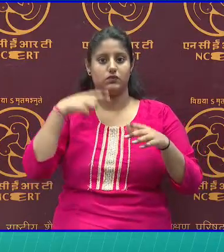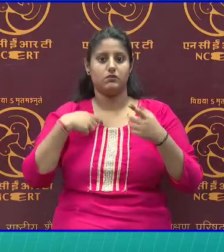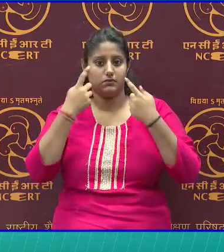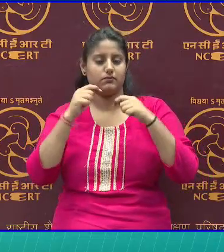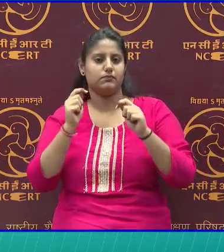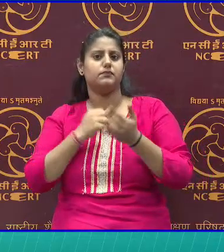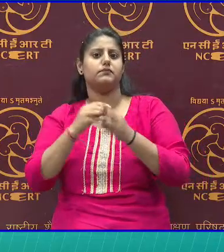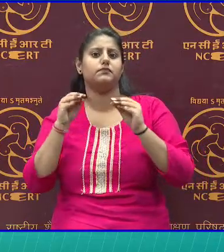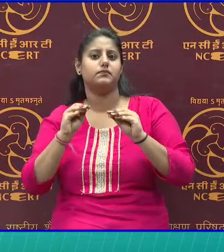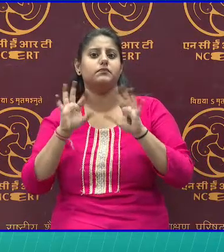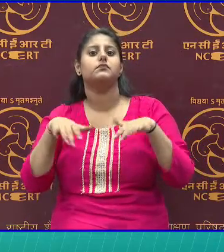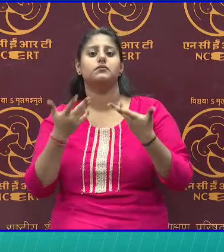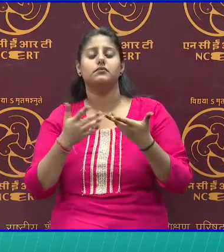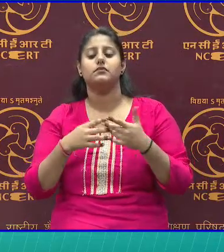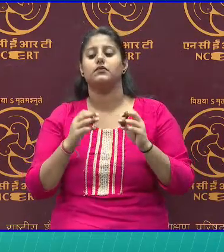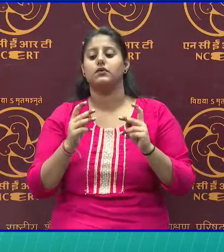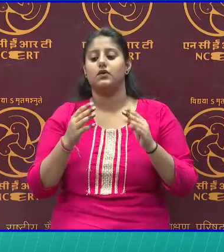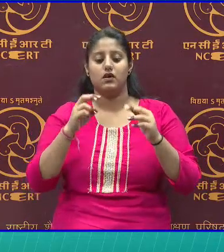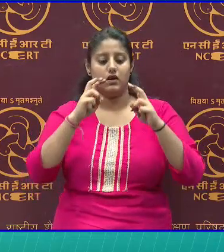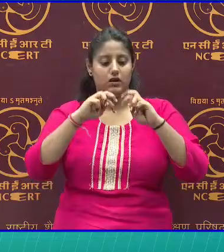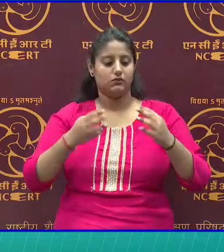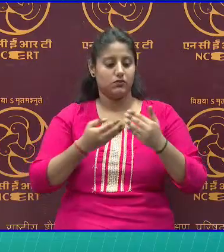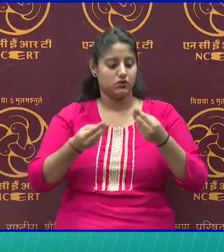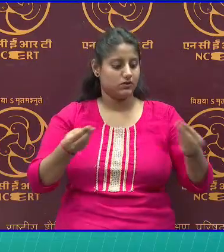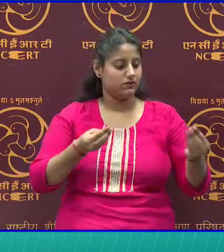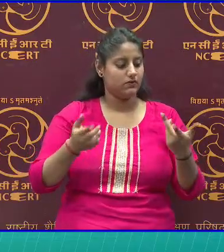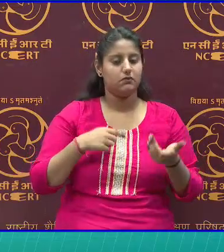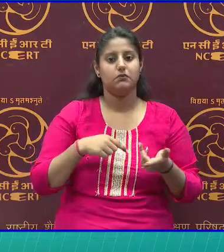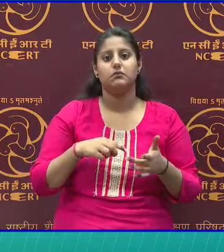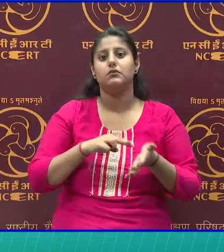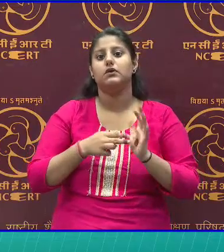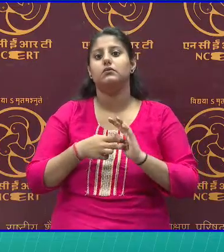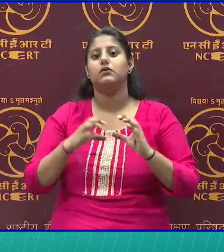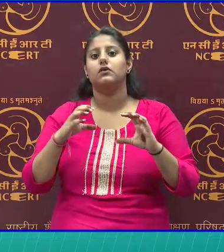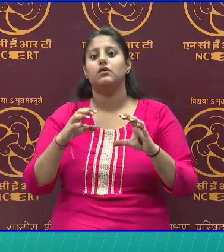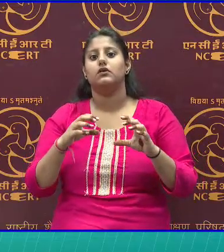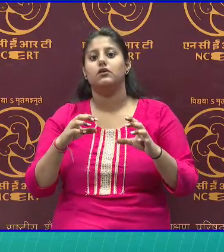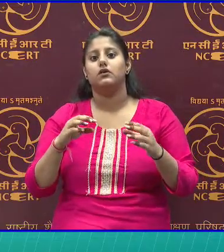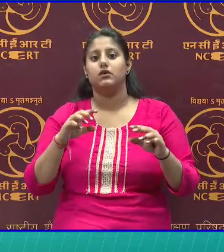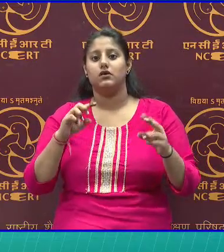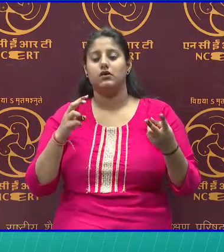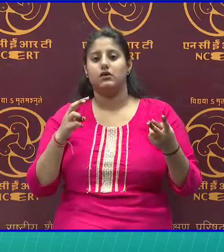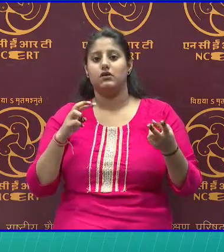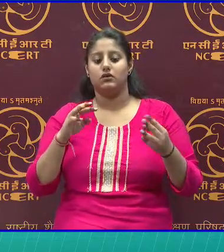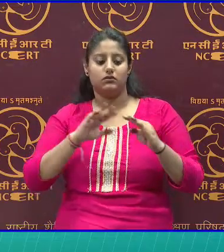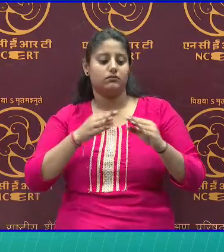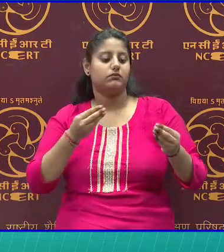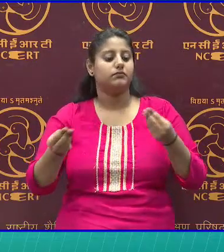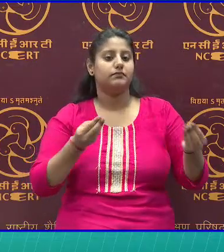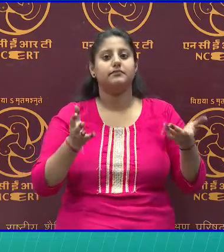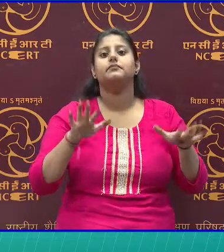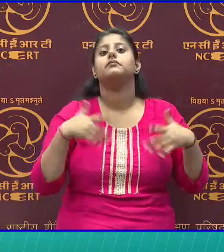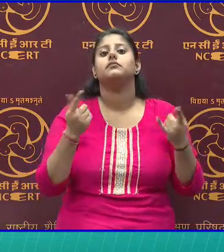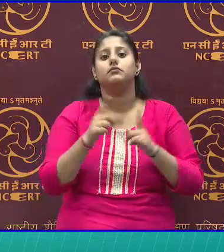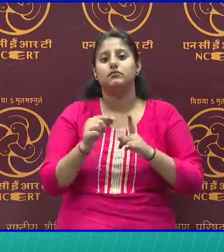itself. So exploring our neighborhood, basically it talks about the community agencies. When it comes to the unit 2, we